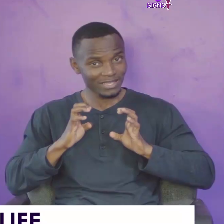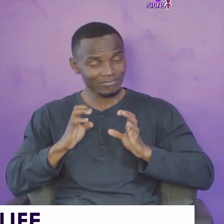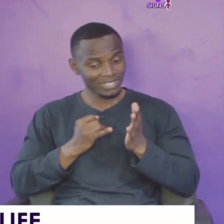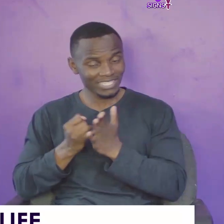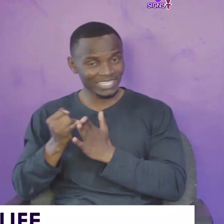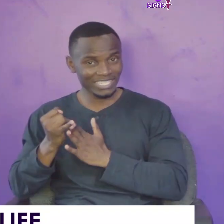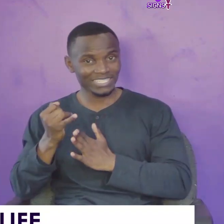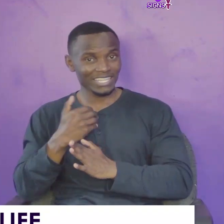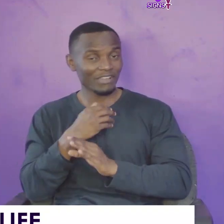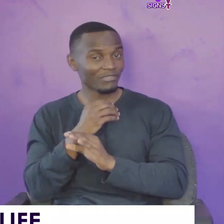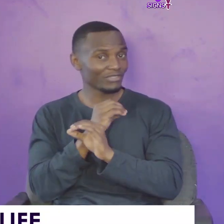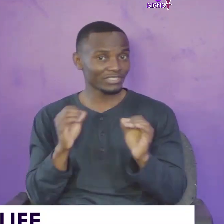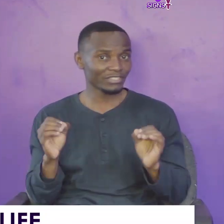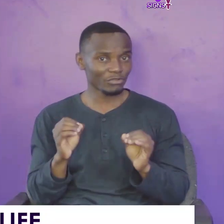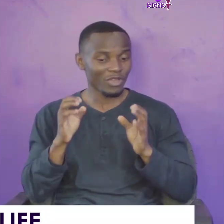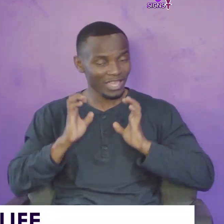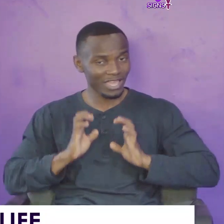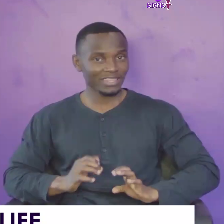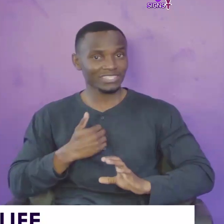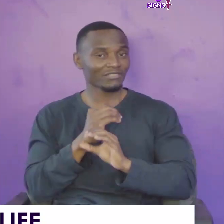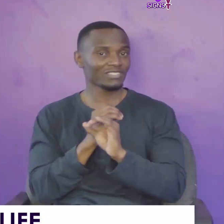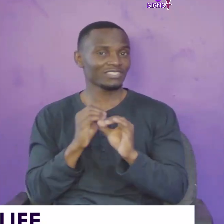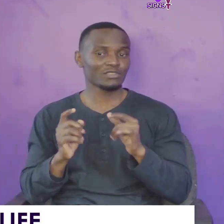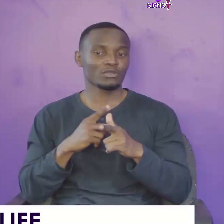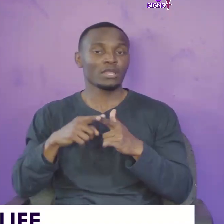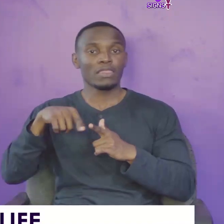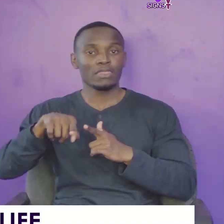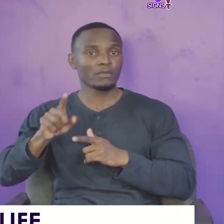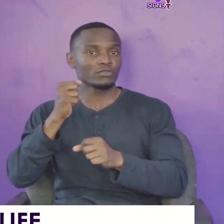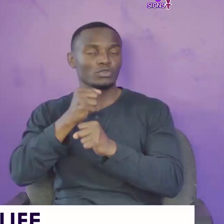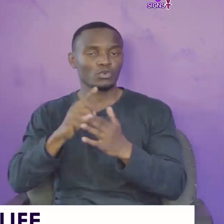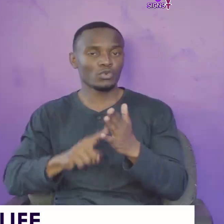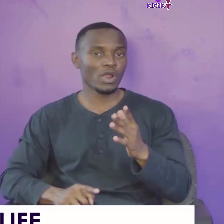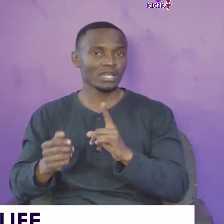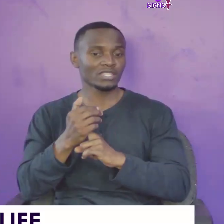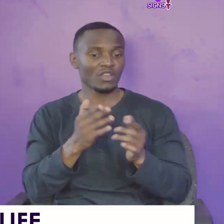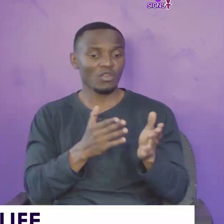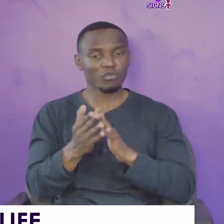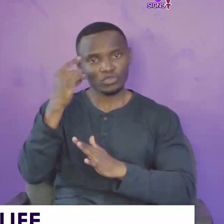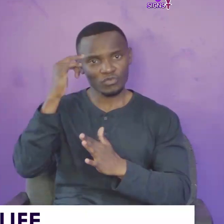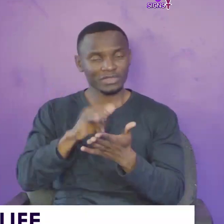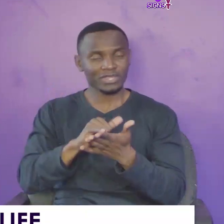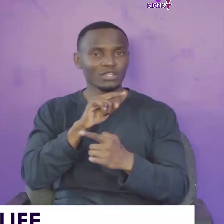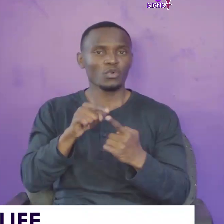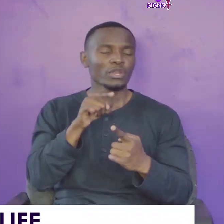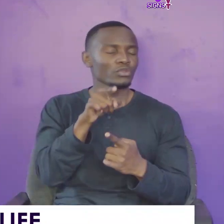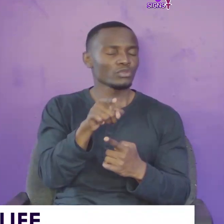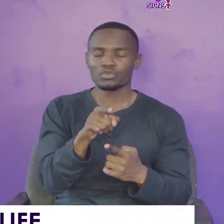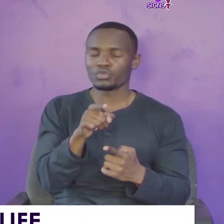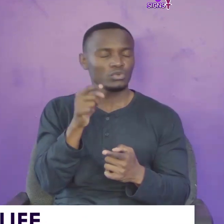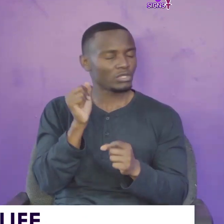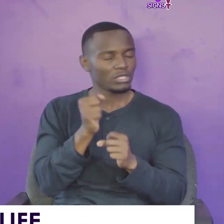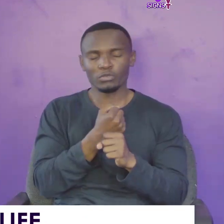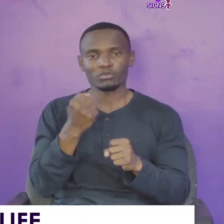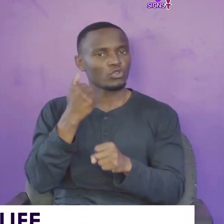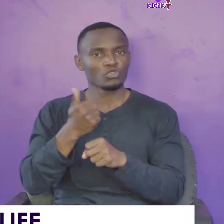then there's no point. I mean, they will see the avenue when you're there. You're not in control. You're not even conscious. Why?